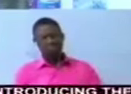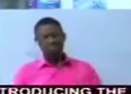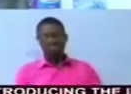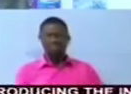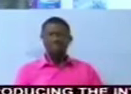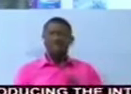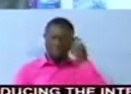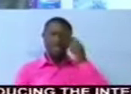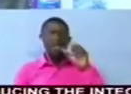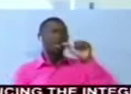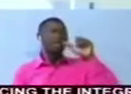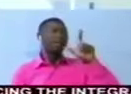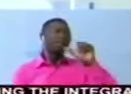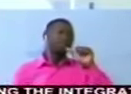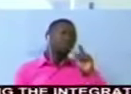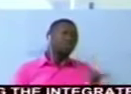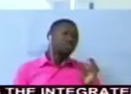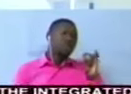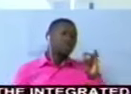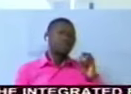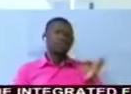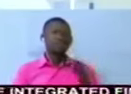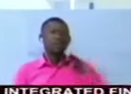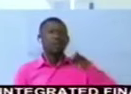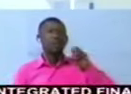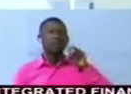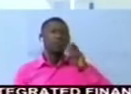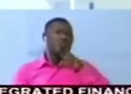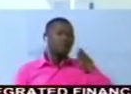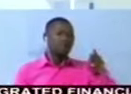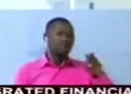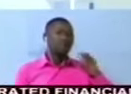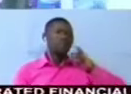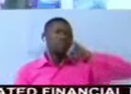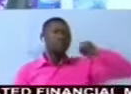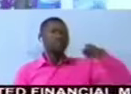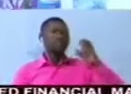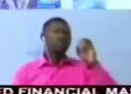Alaji Mor. Alaji Mor. Diop. Diop.